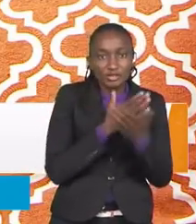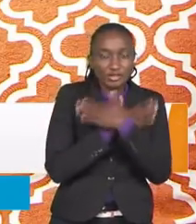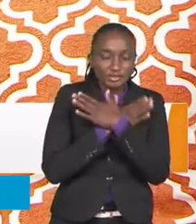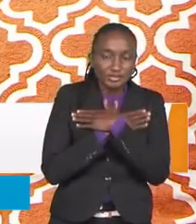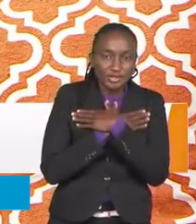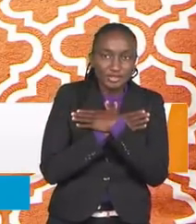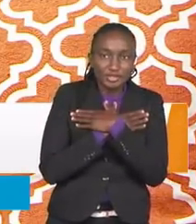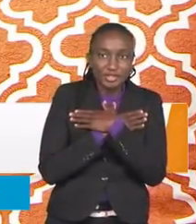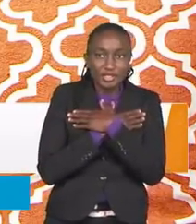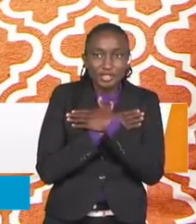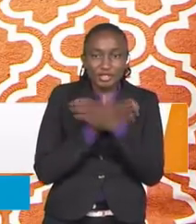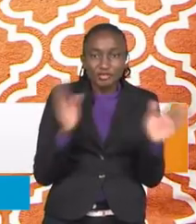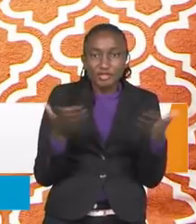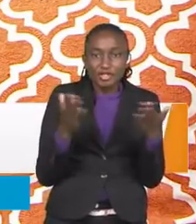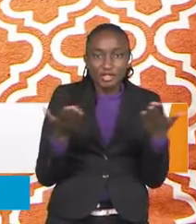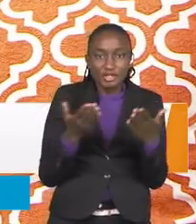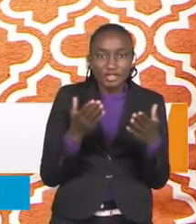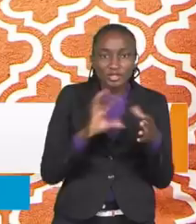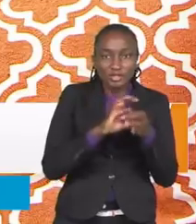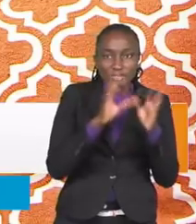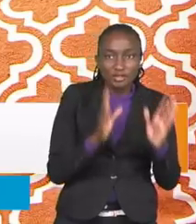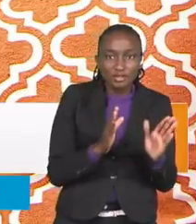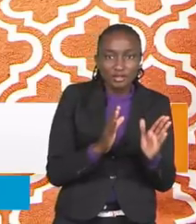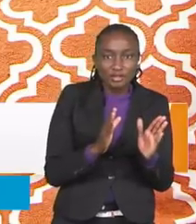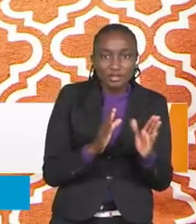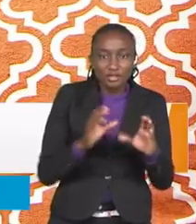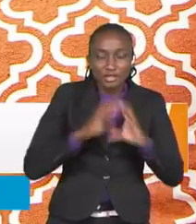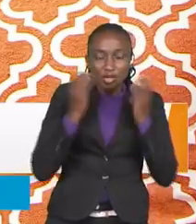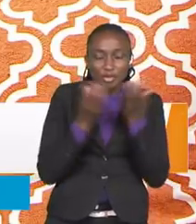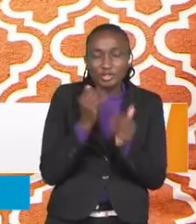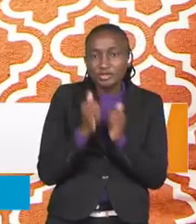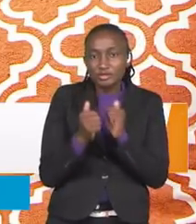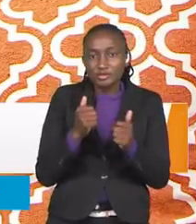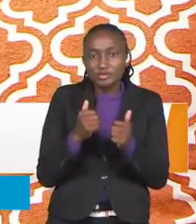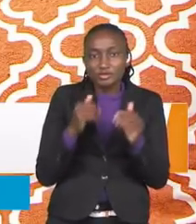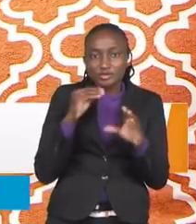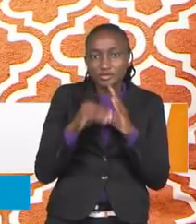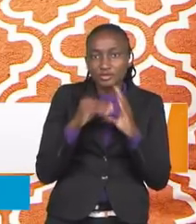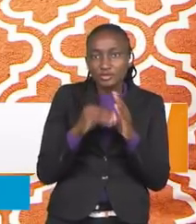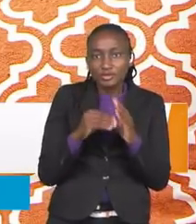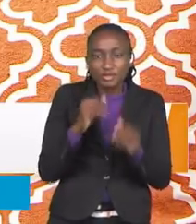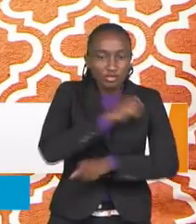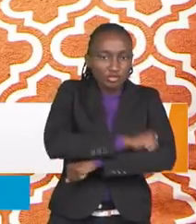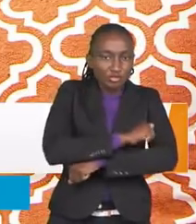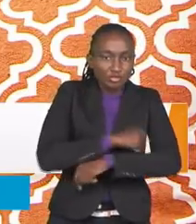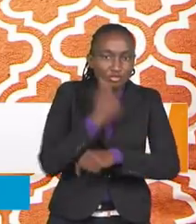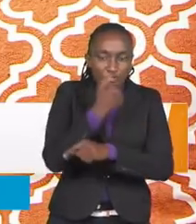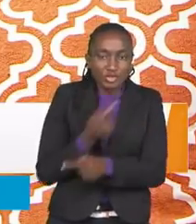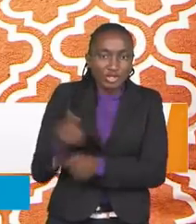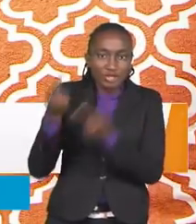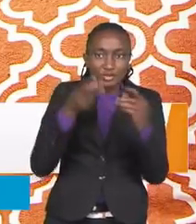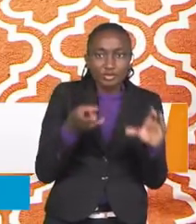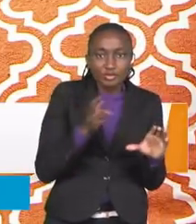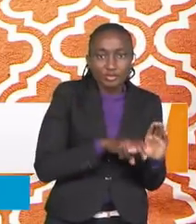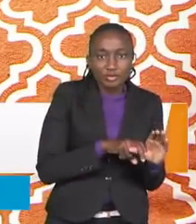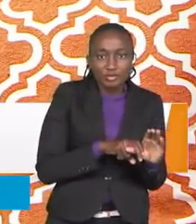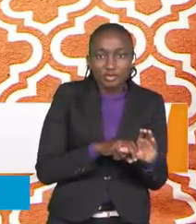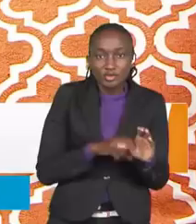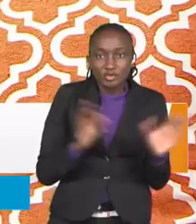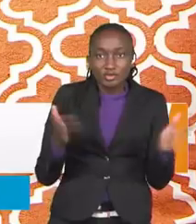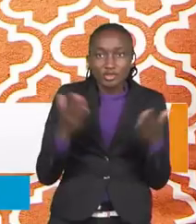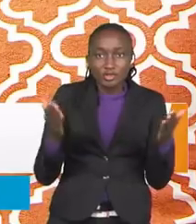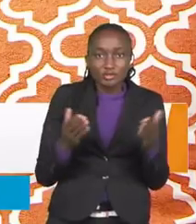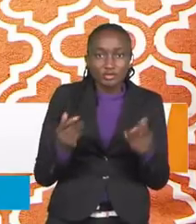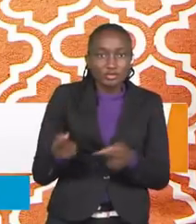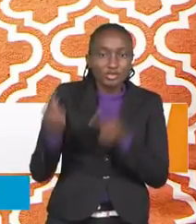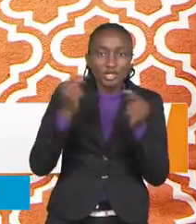we've encouraged friends, we've encouraged partners, corporates whom we've interested, schools that are coming to join us. We've encouraged them to come with